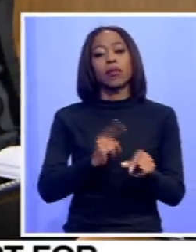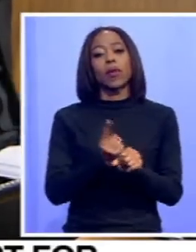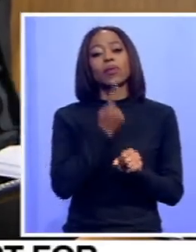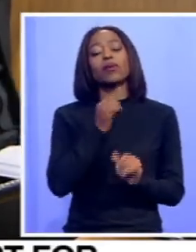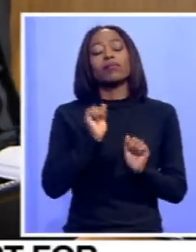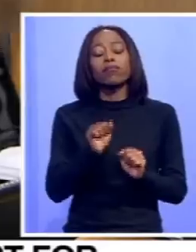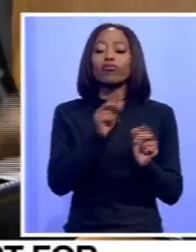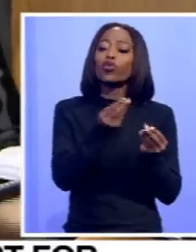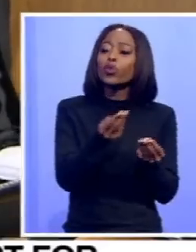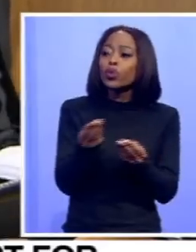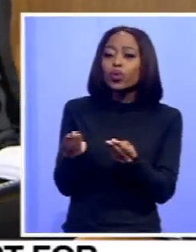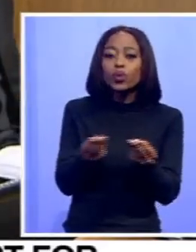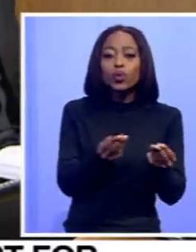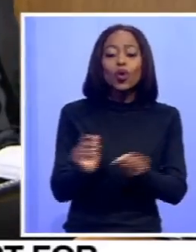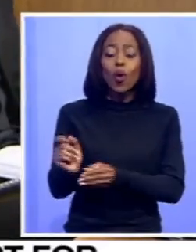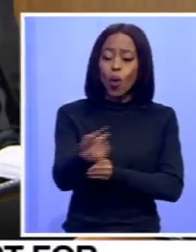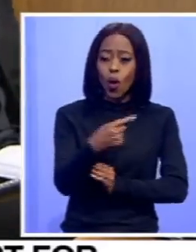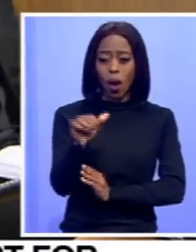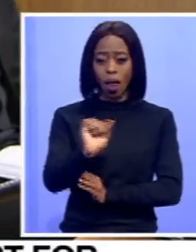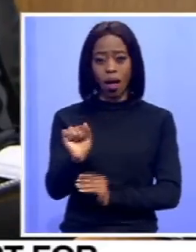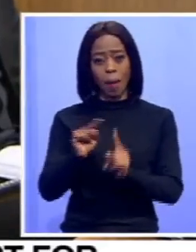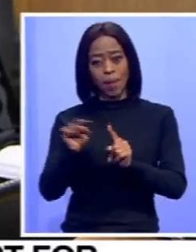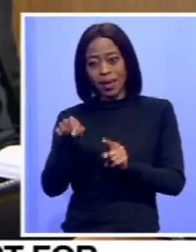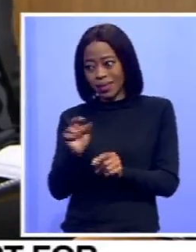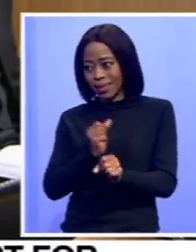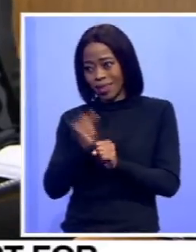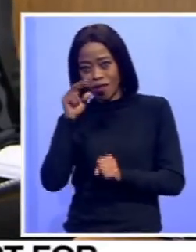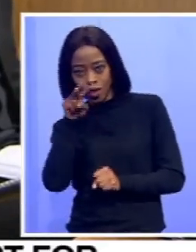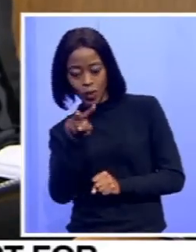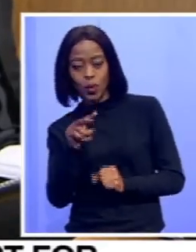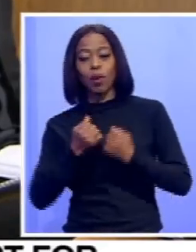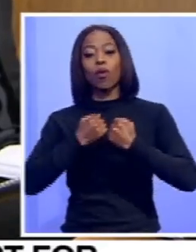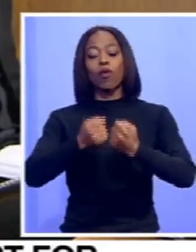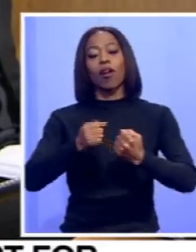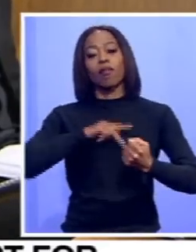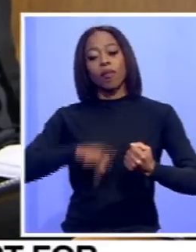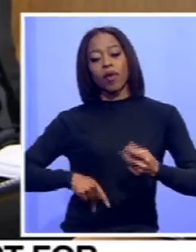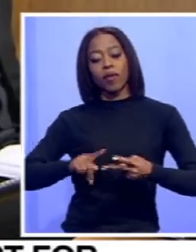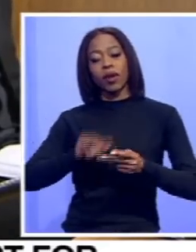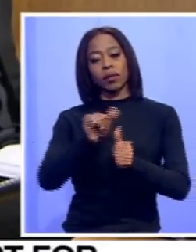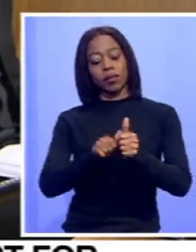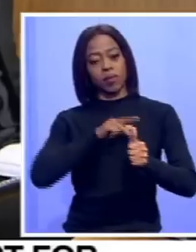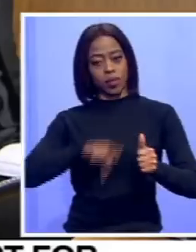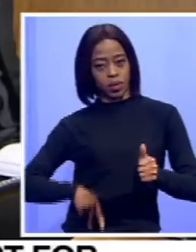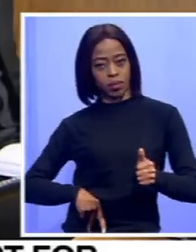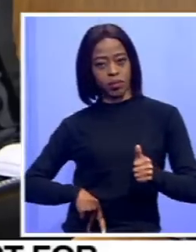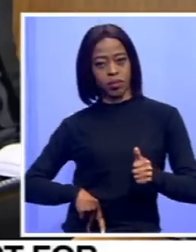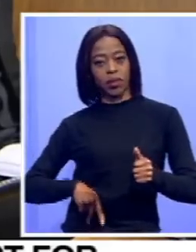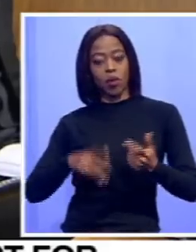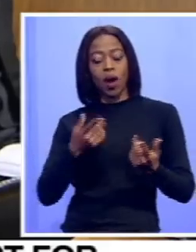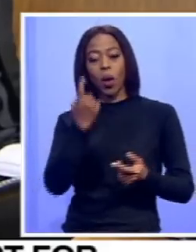all the vehicles of the convoy except those driving the president and the deputy president had such a permit, and they were on white